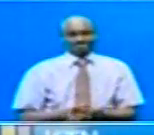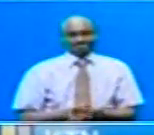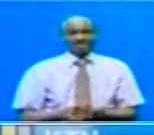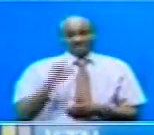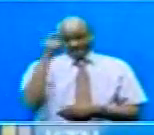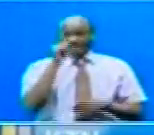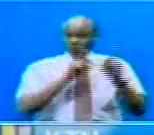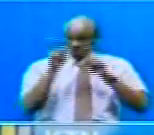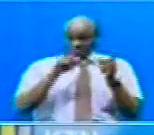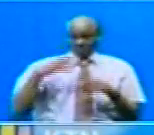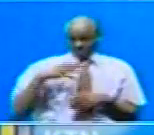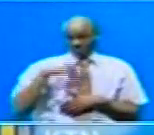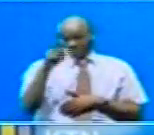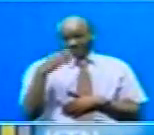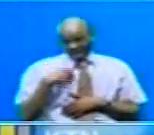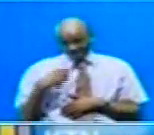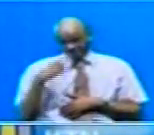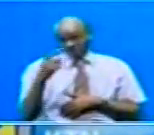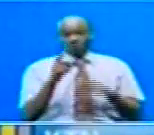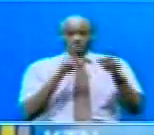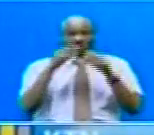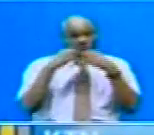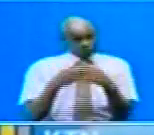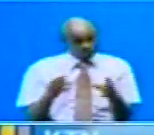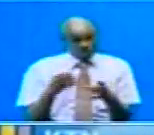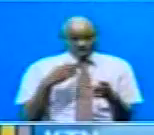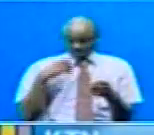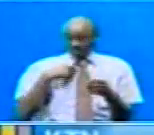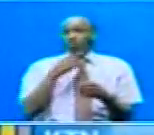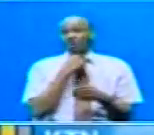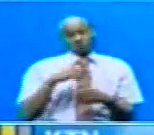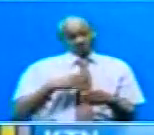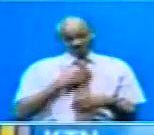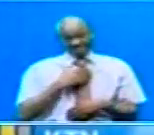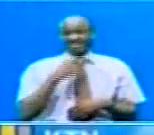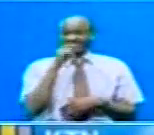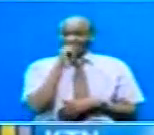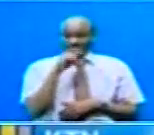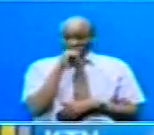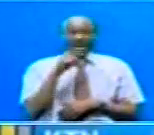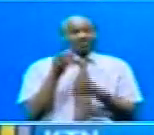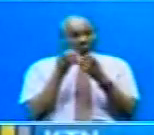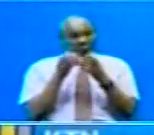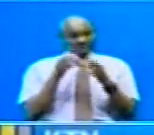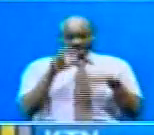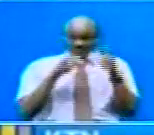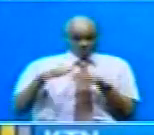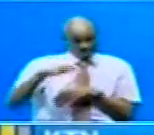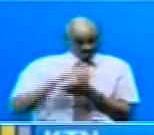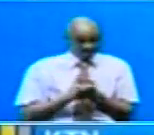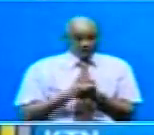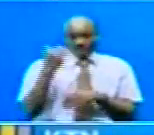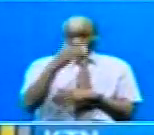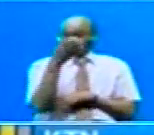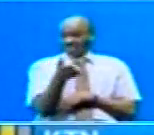Kenyan tourism operators no longer have to drop tourists wishing to visit Tanzania's national parks and reserves at the border